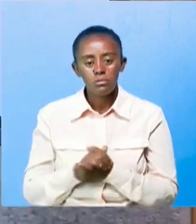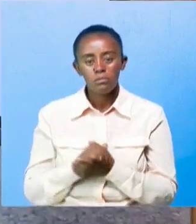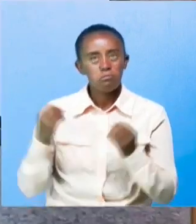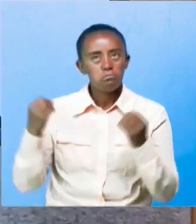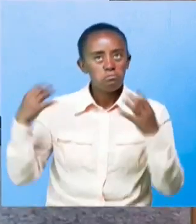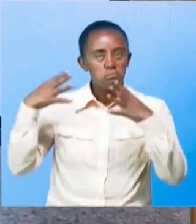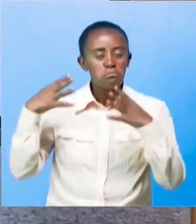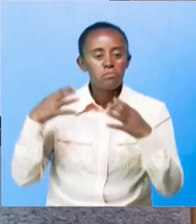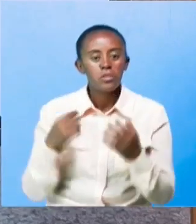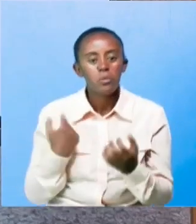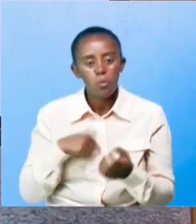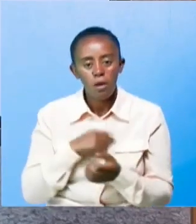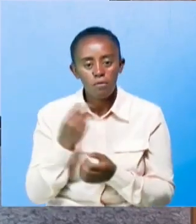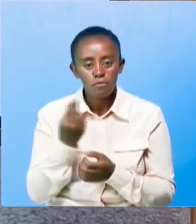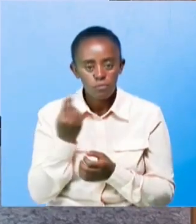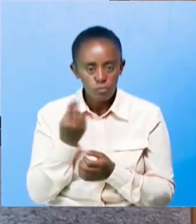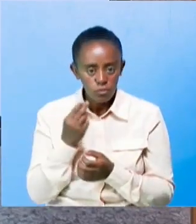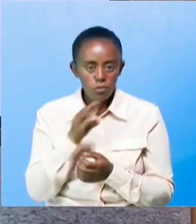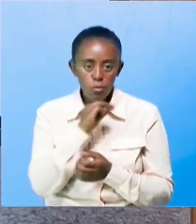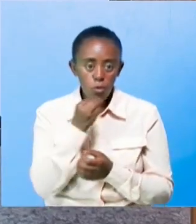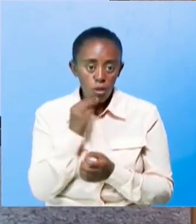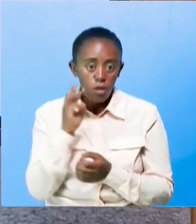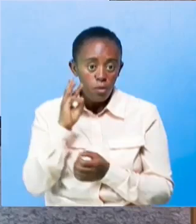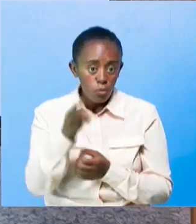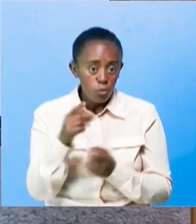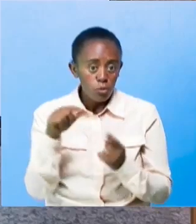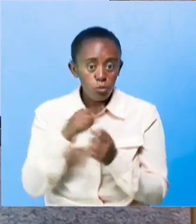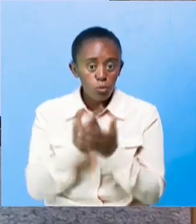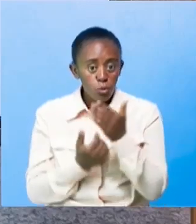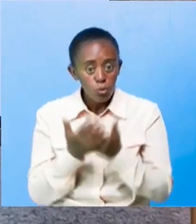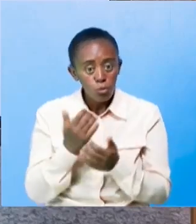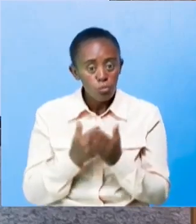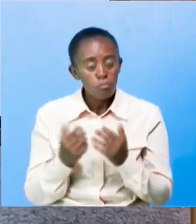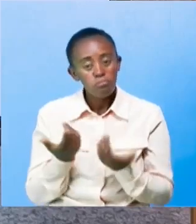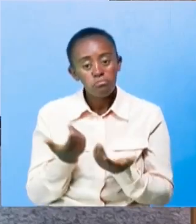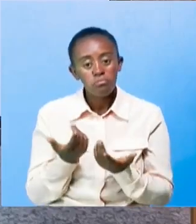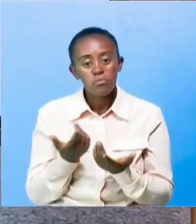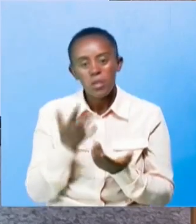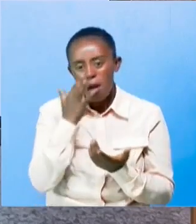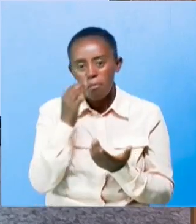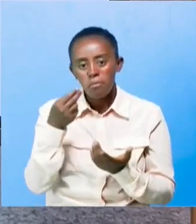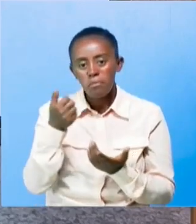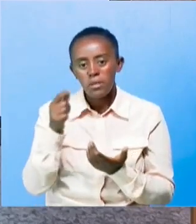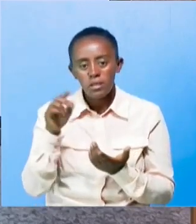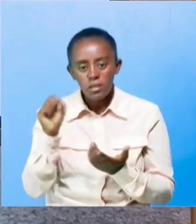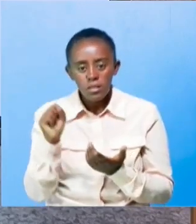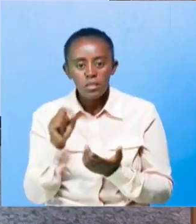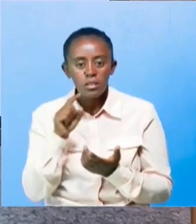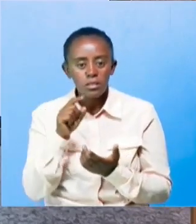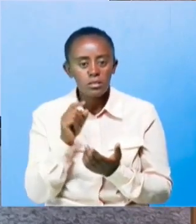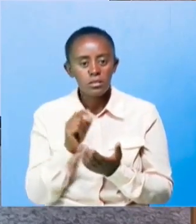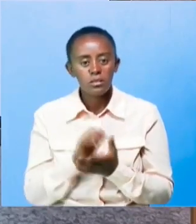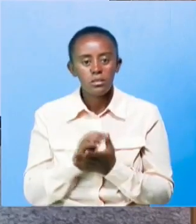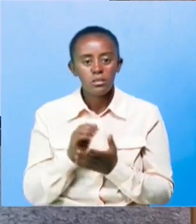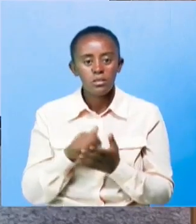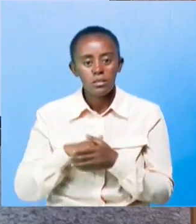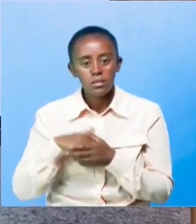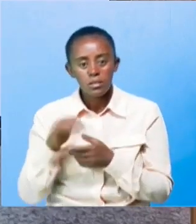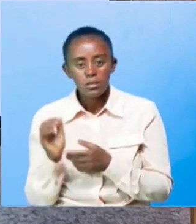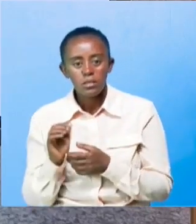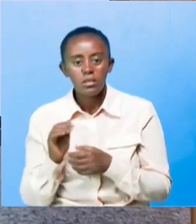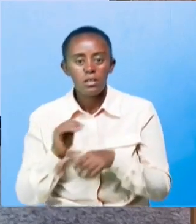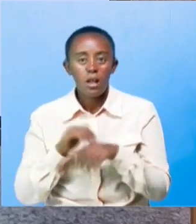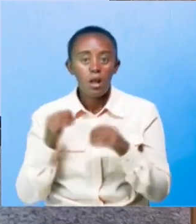Again, we have used the modal verb will to talk about habits of someone. She will leave the lights